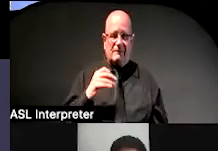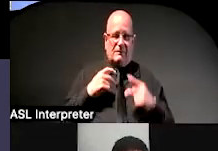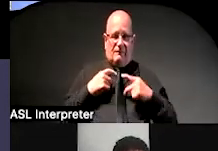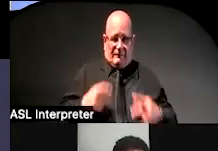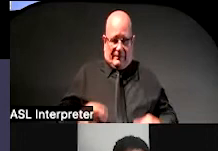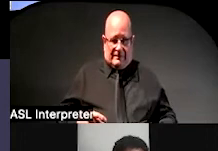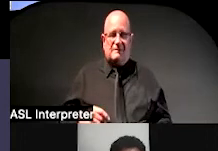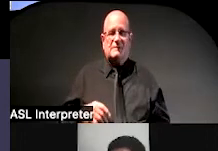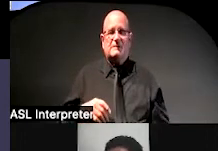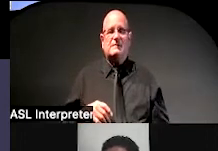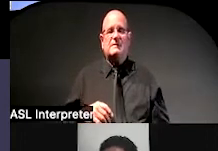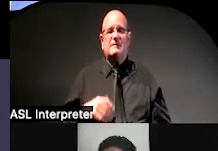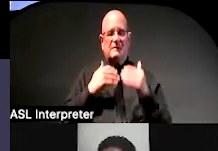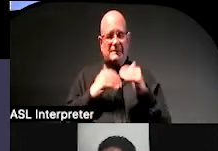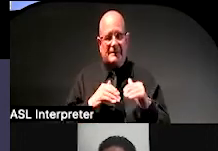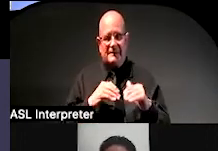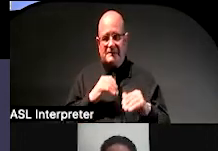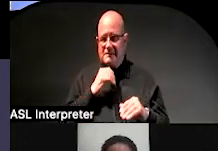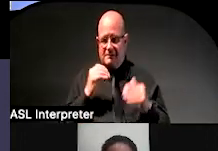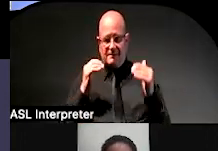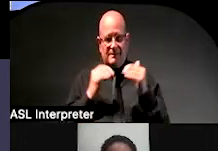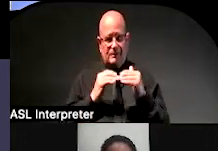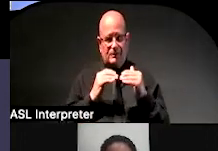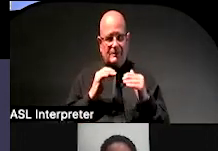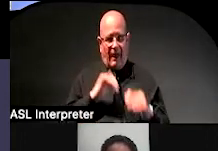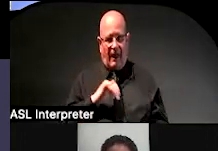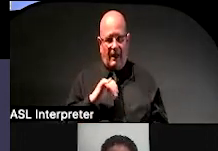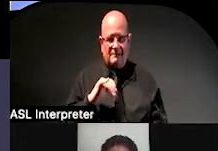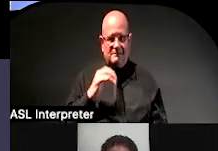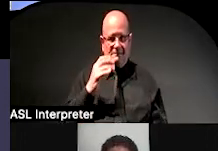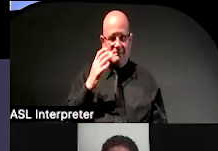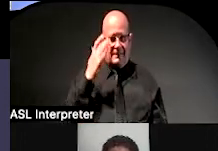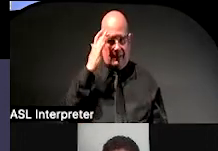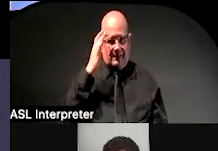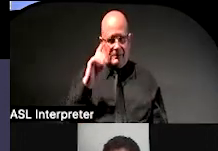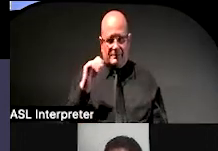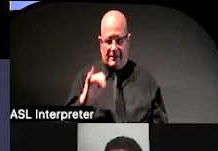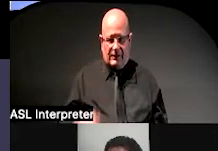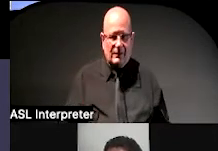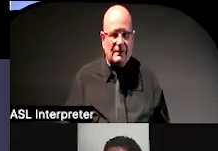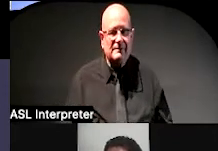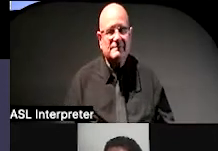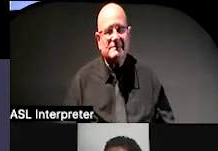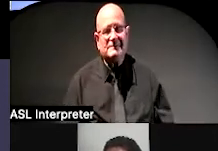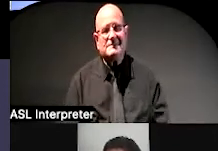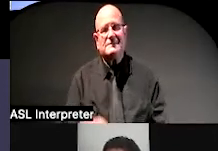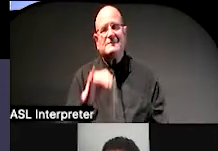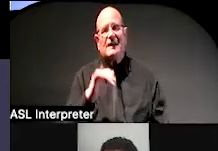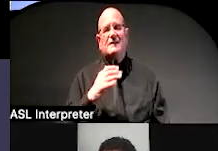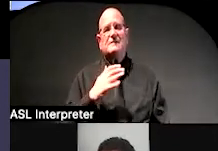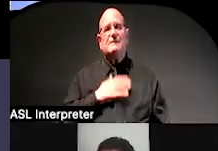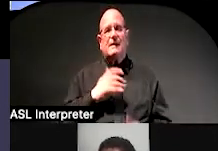a physical impairment, that doesn't equate to that. And so I would say that is my